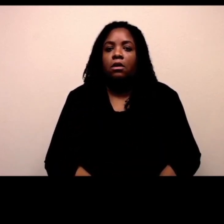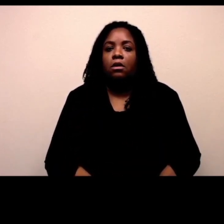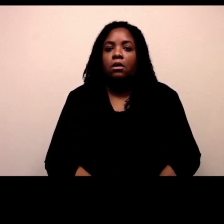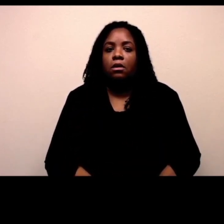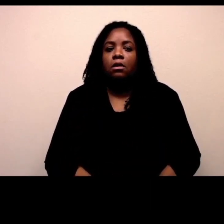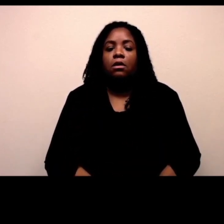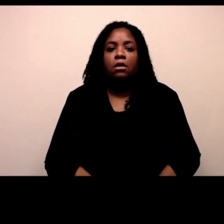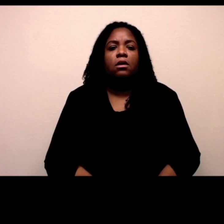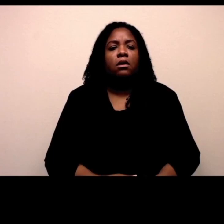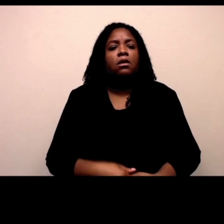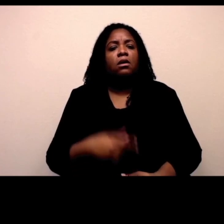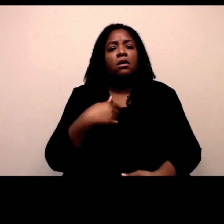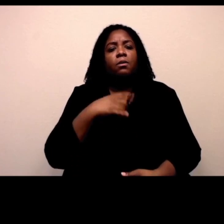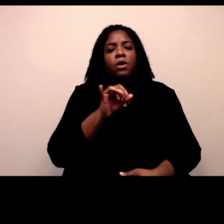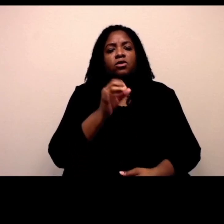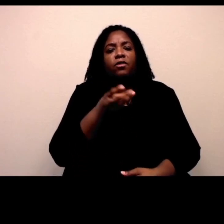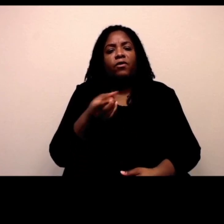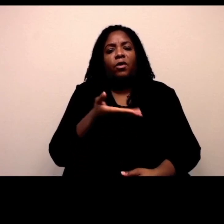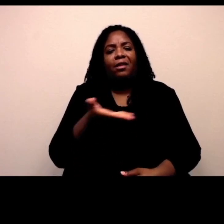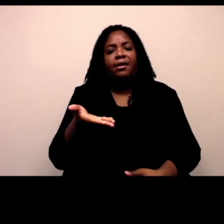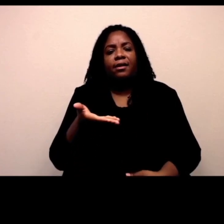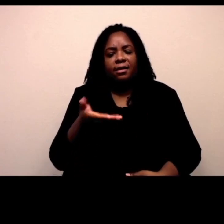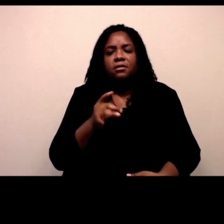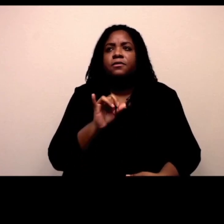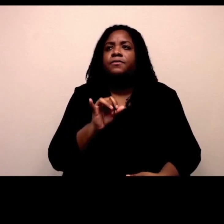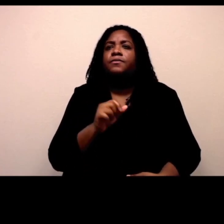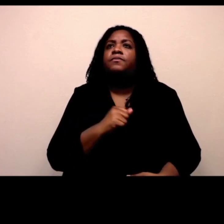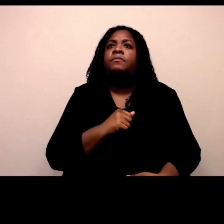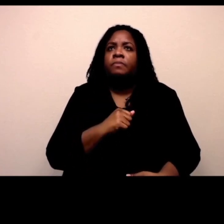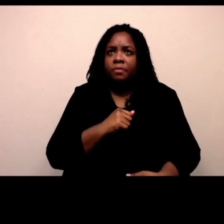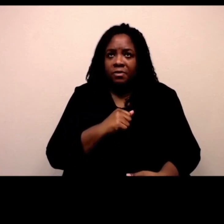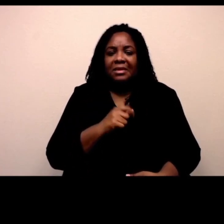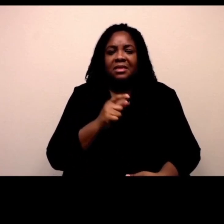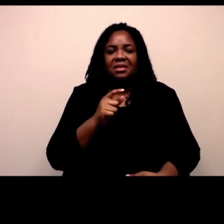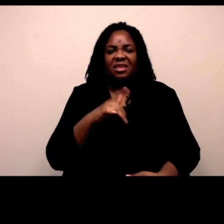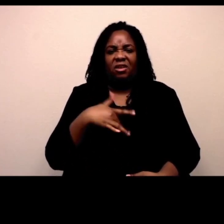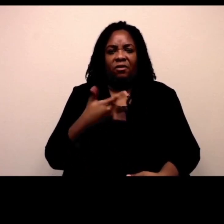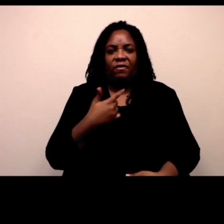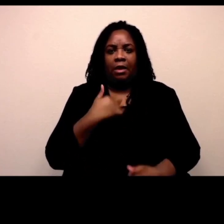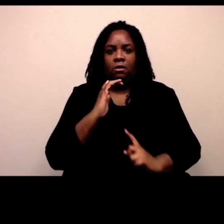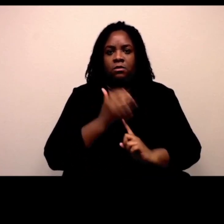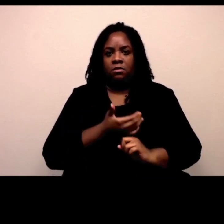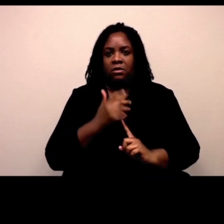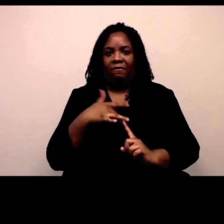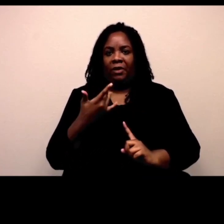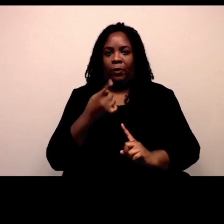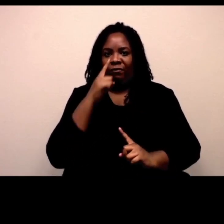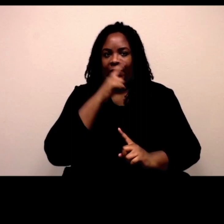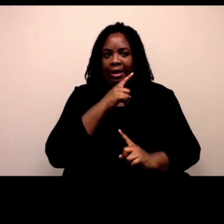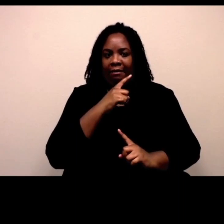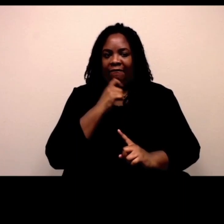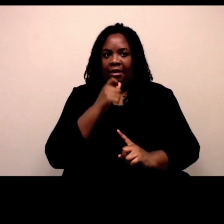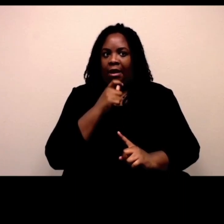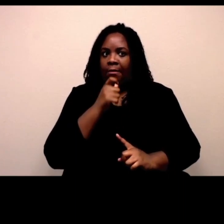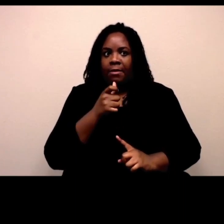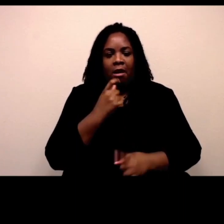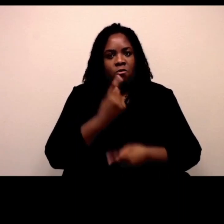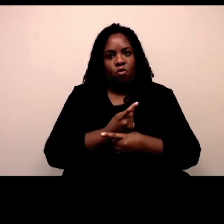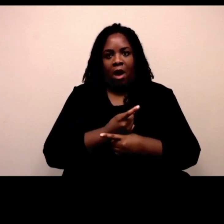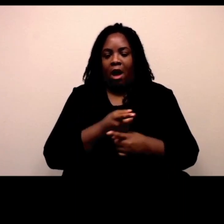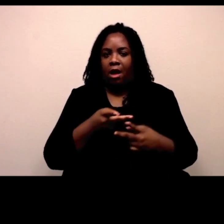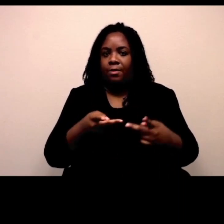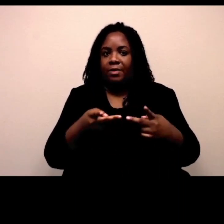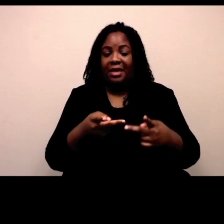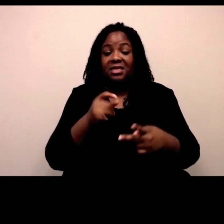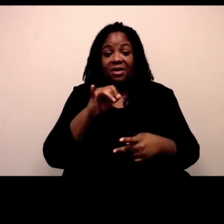there's a couple of things. Number one, there's a little bit of imposter syndrome when our Black and brown kids come to the